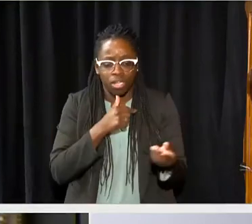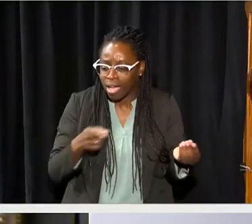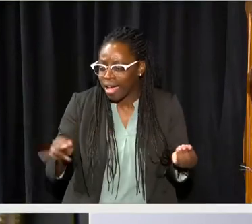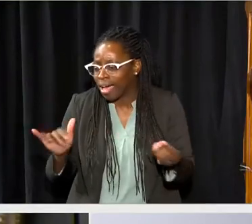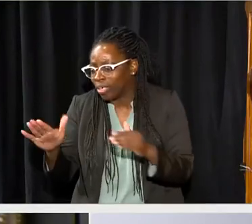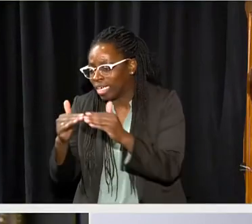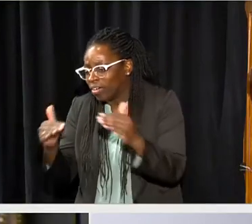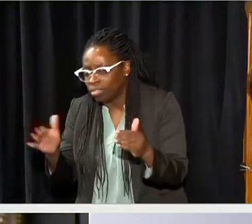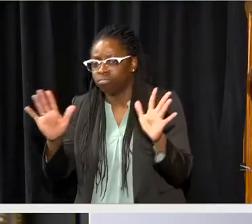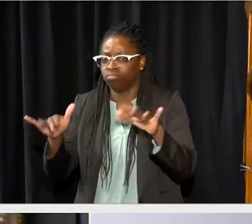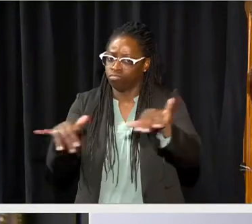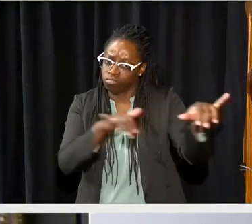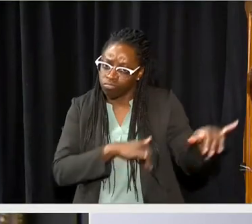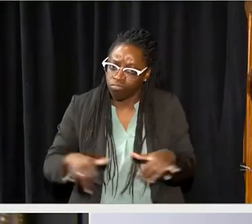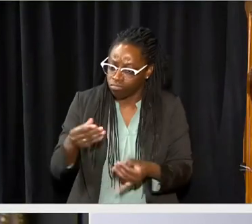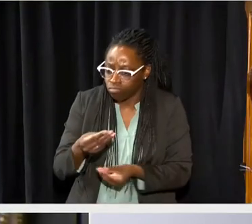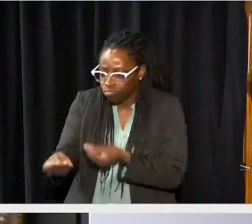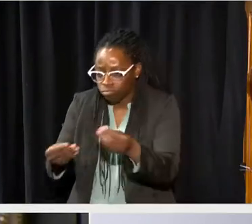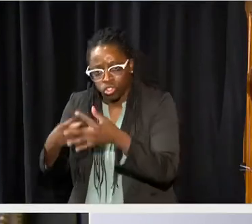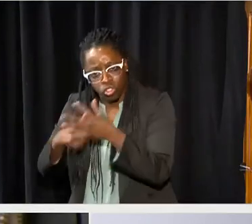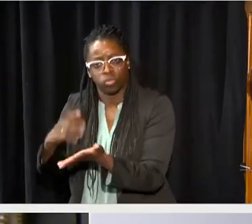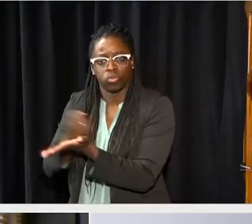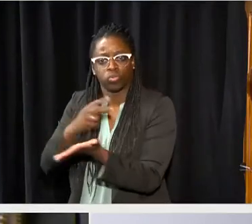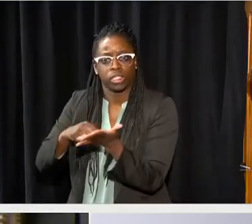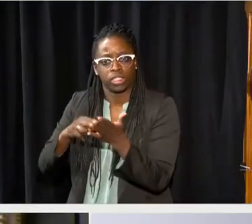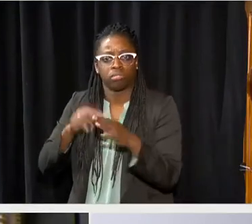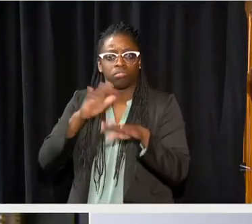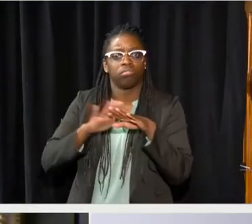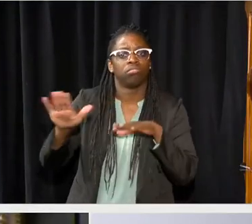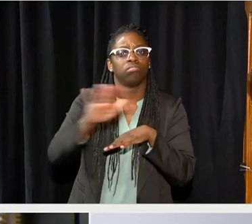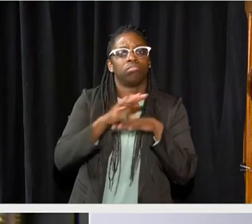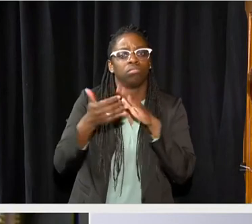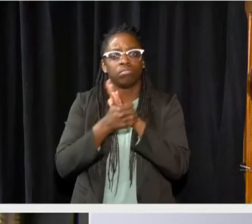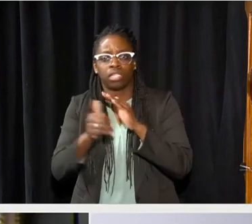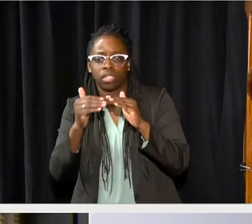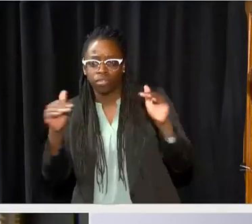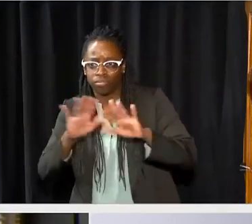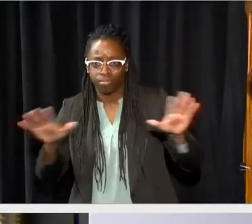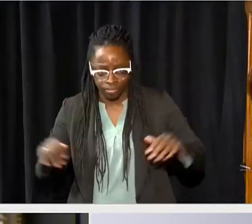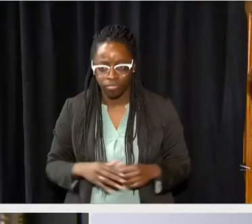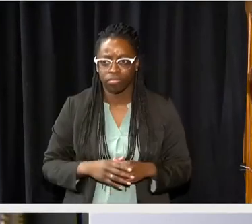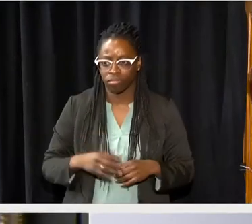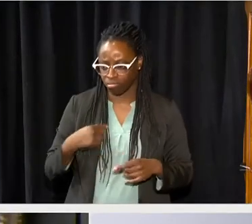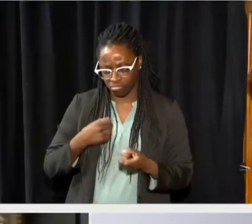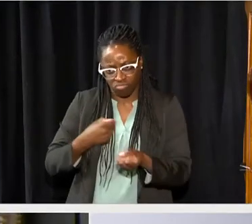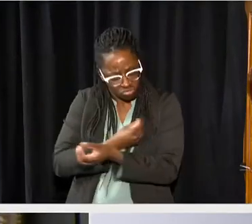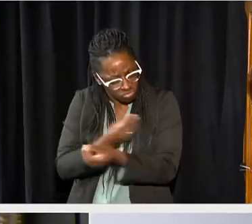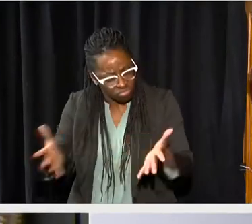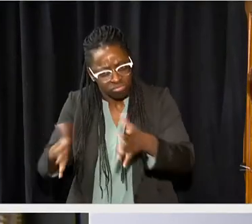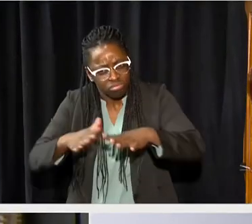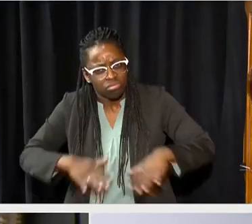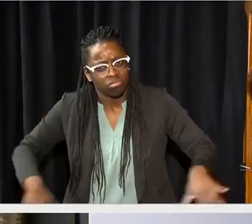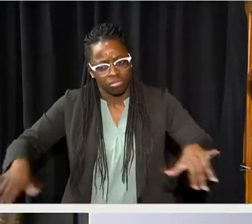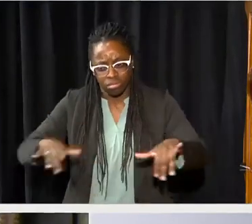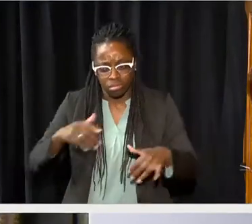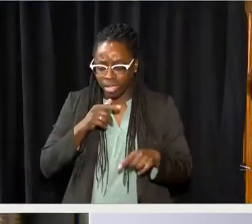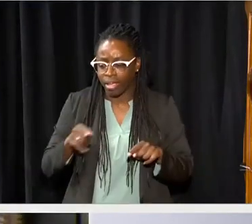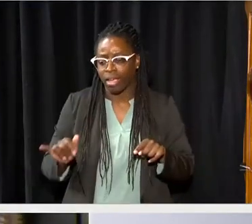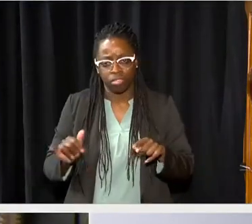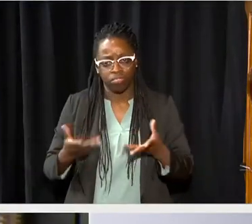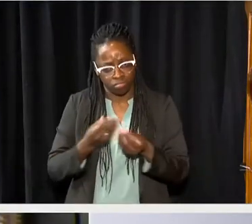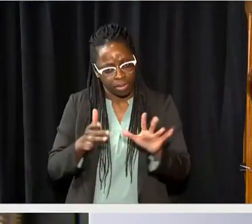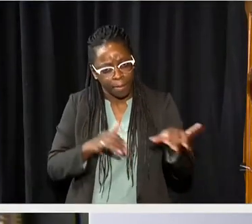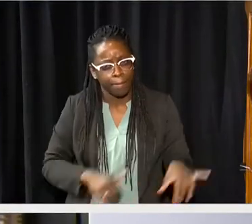the right materials now are seeing major gains. We can bring that impact to every single classroom. We'll also mandate